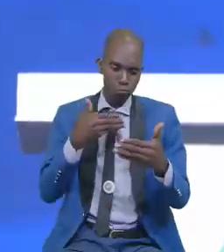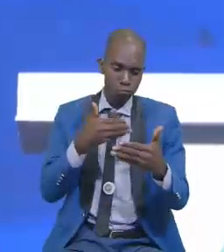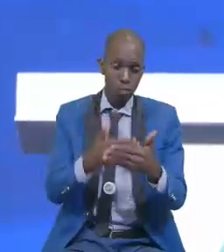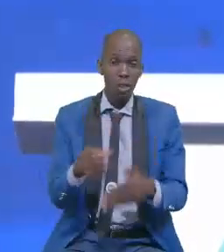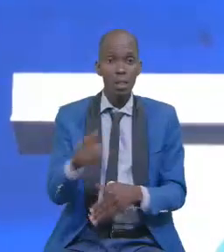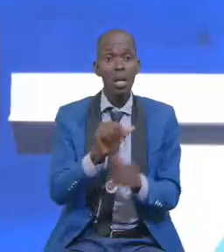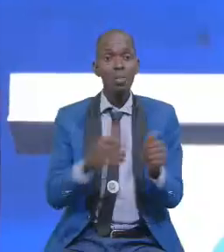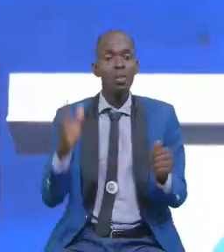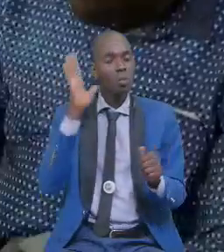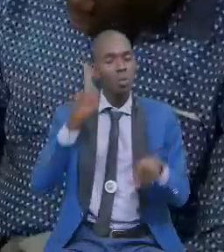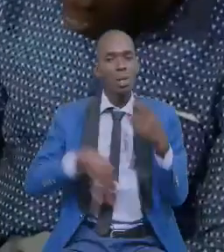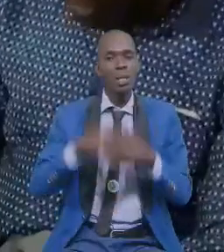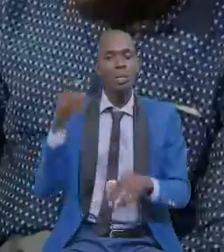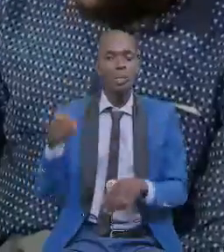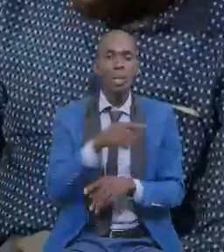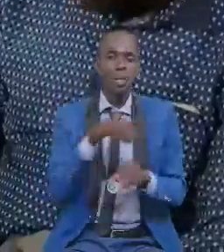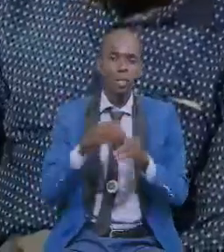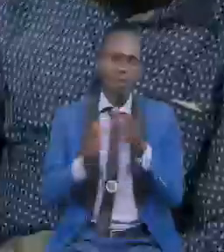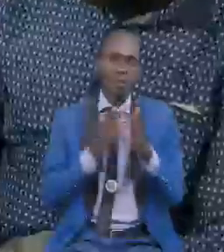get away from you today.